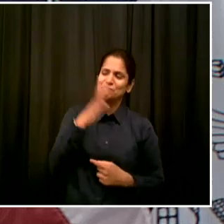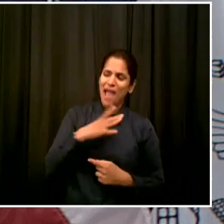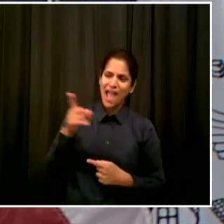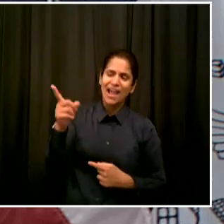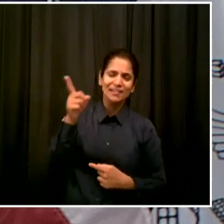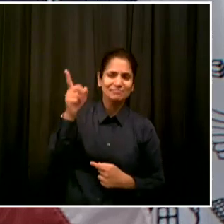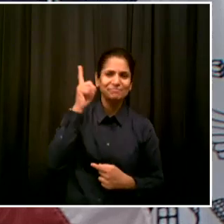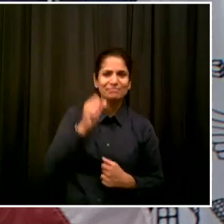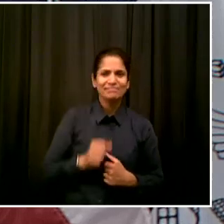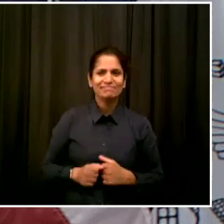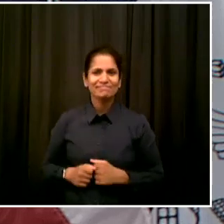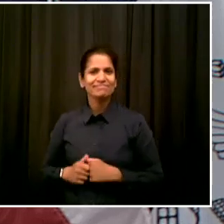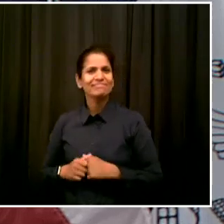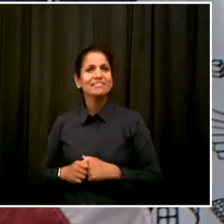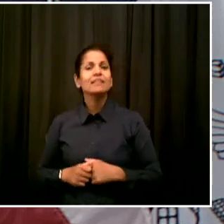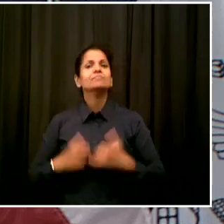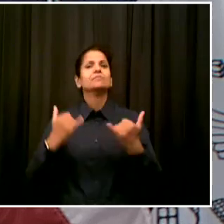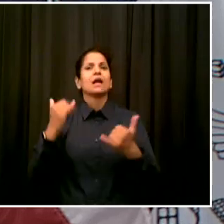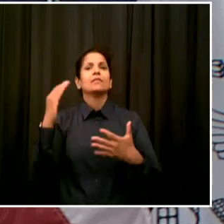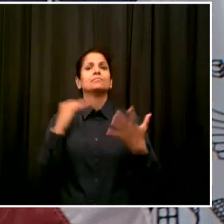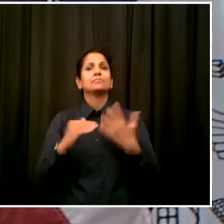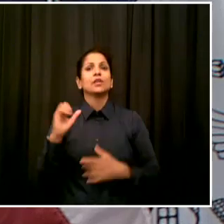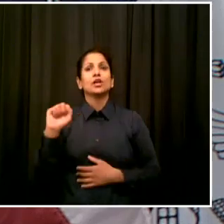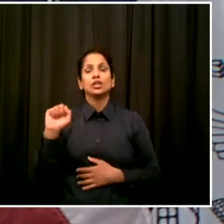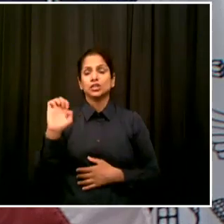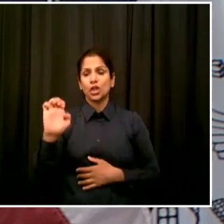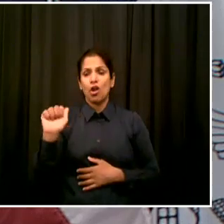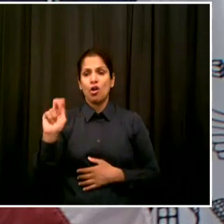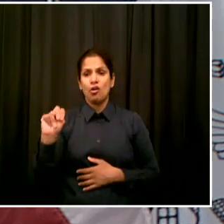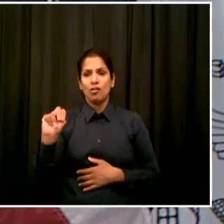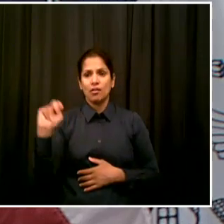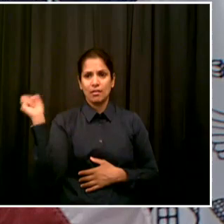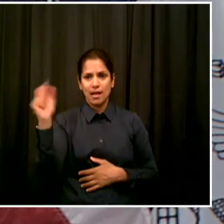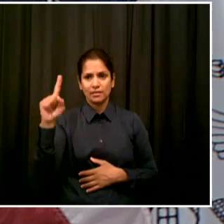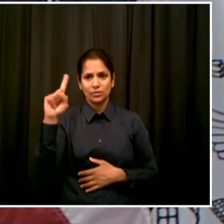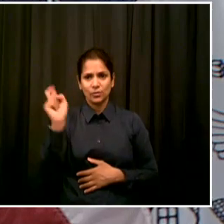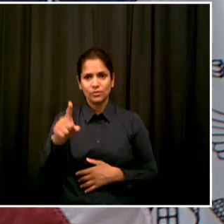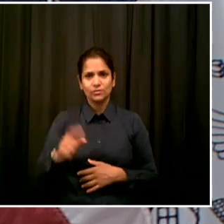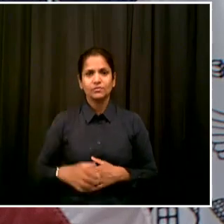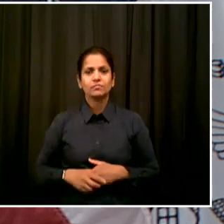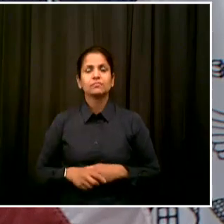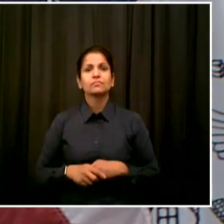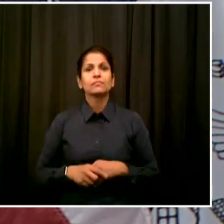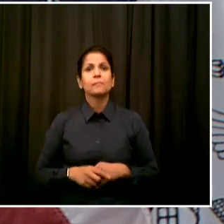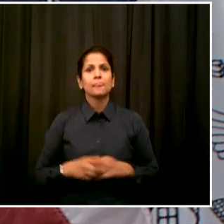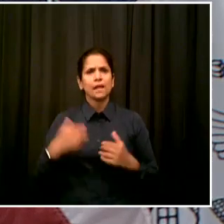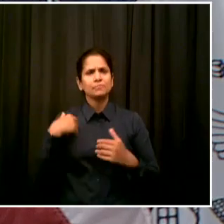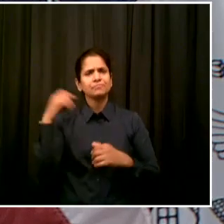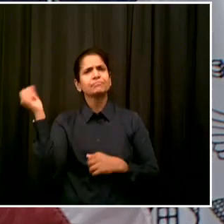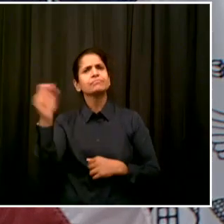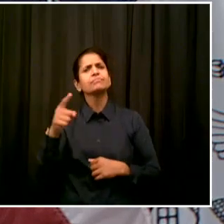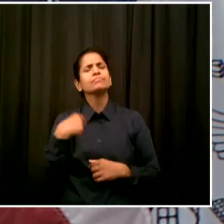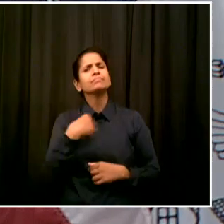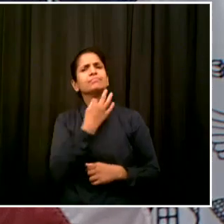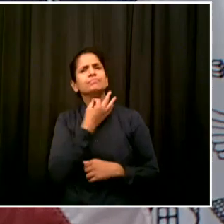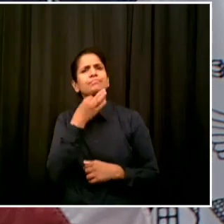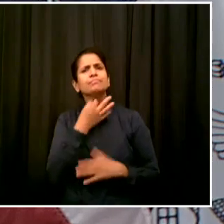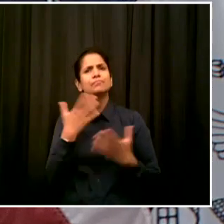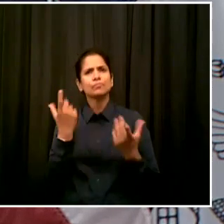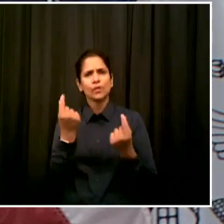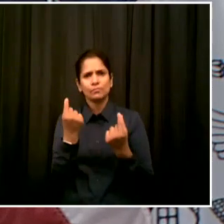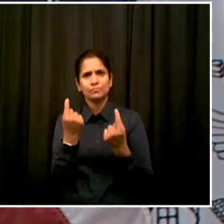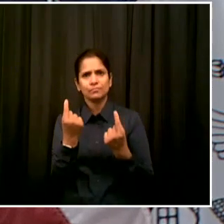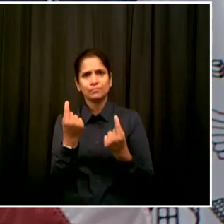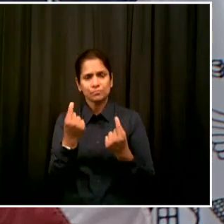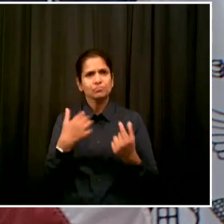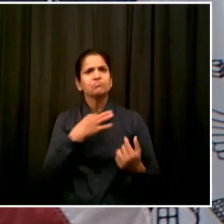Yeah, good morning. I wanted to start by asking about some breaking news with the Supreme Court saying the president has to turn over tax and